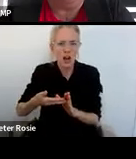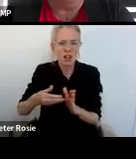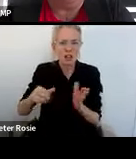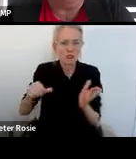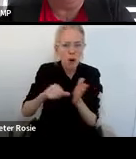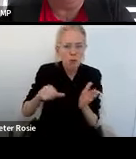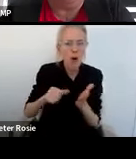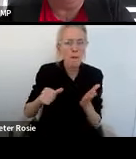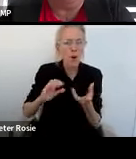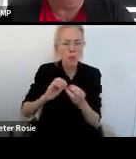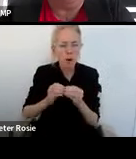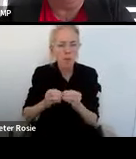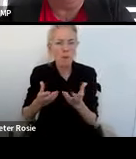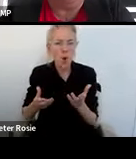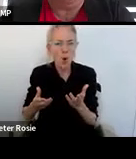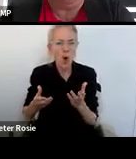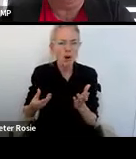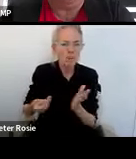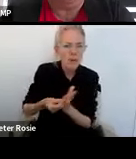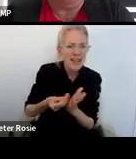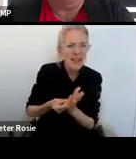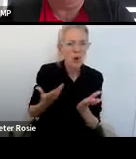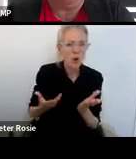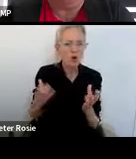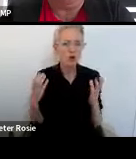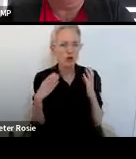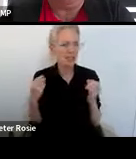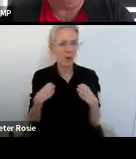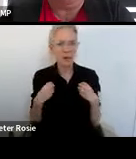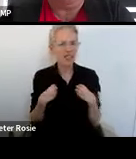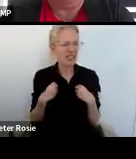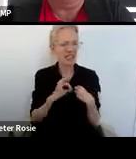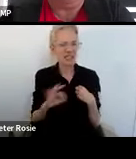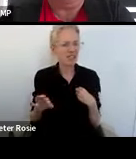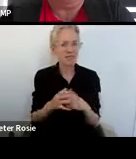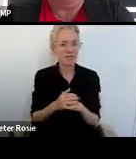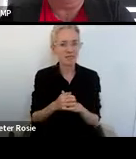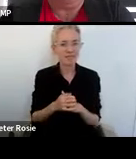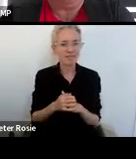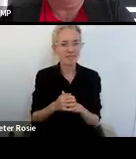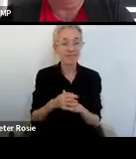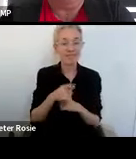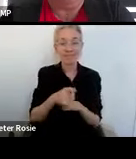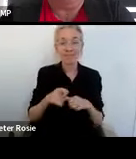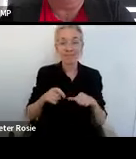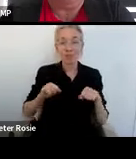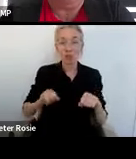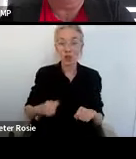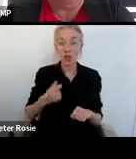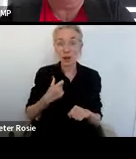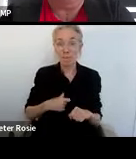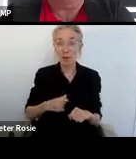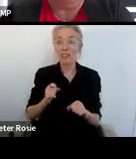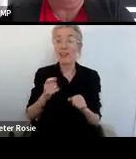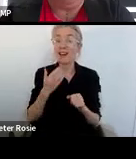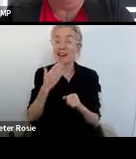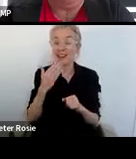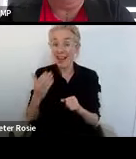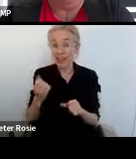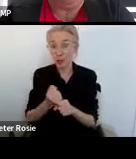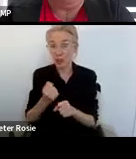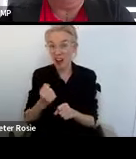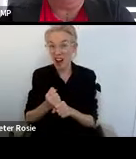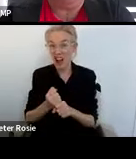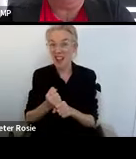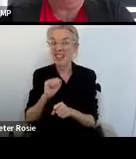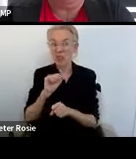Great. Thank you, Guy. Unfortunately, we've actually come to the end of our time now, but both Tony and Jan